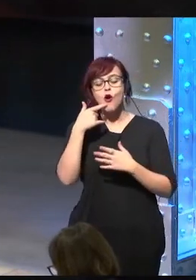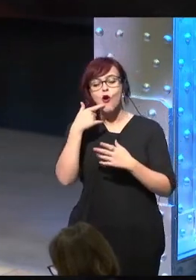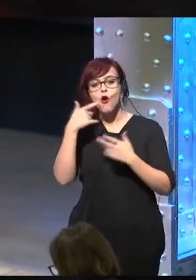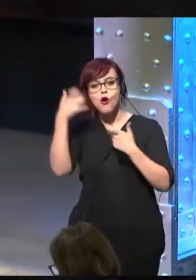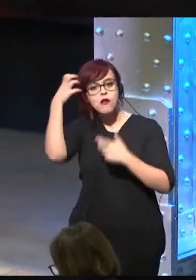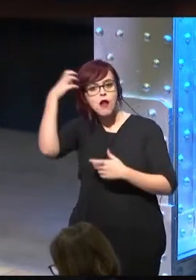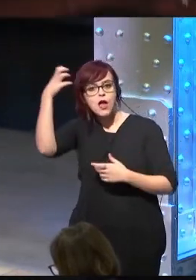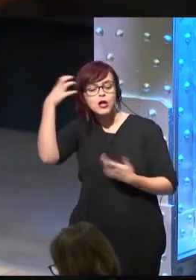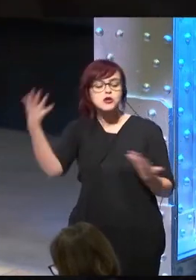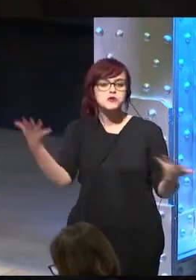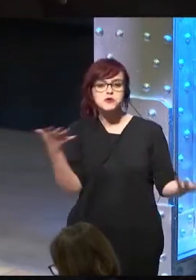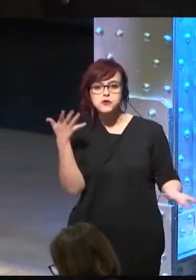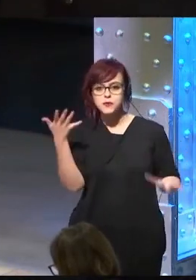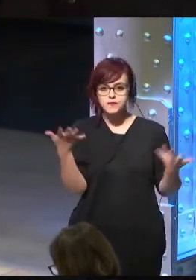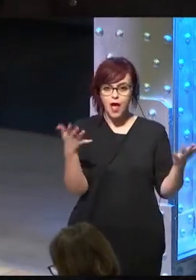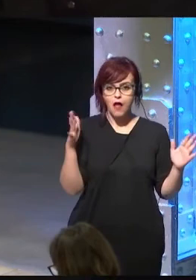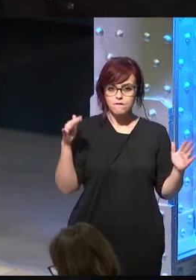at their kingdoms or